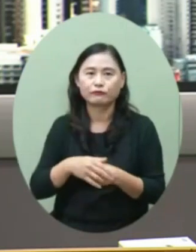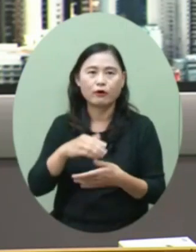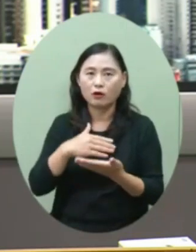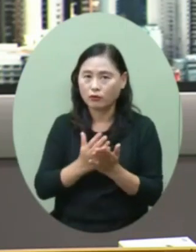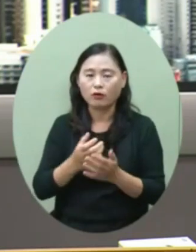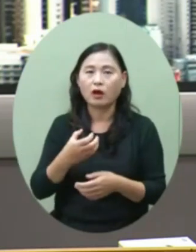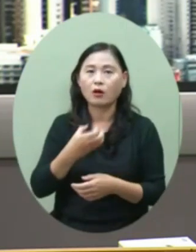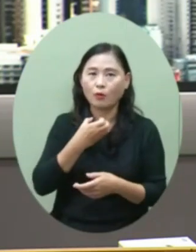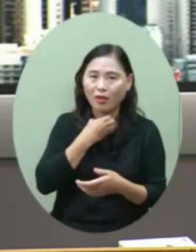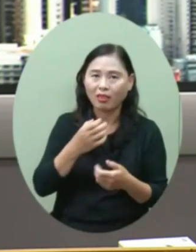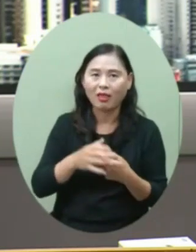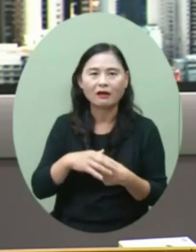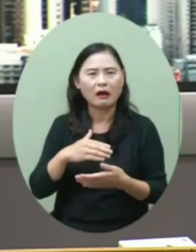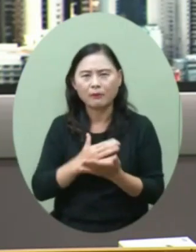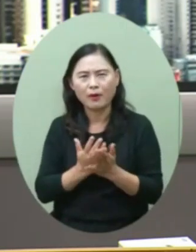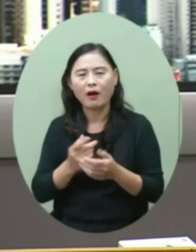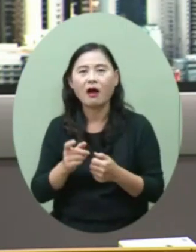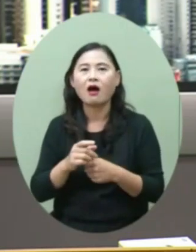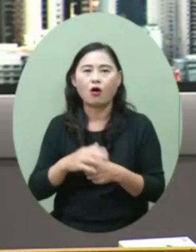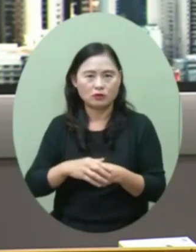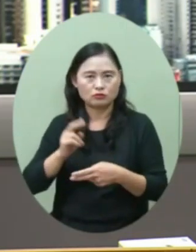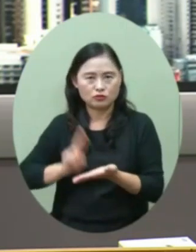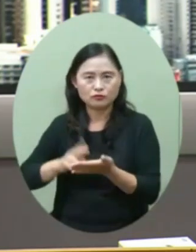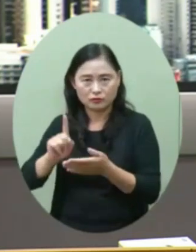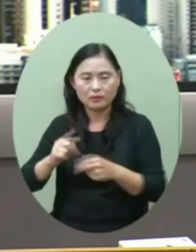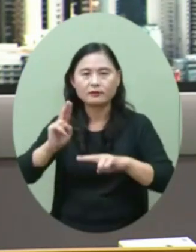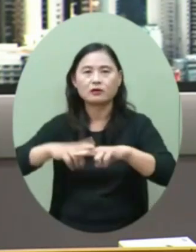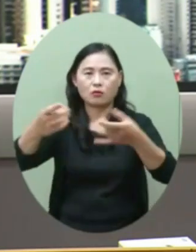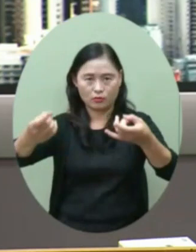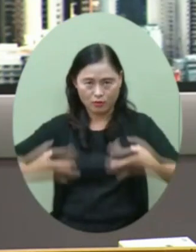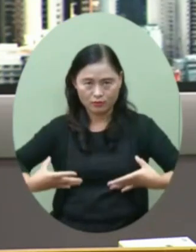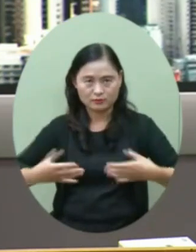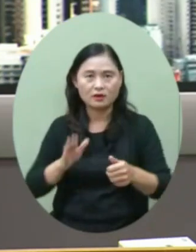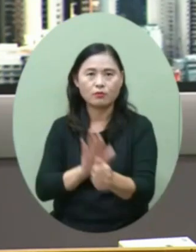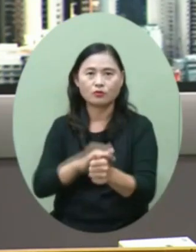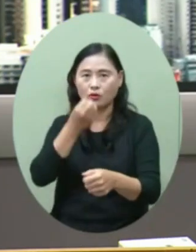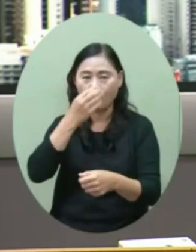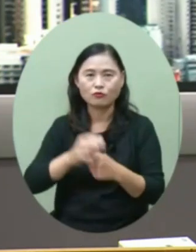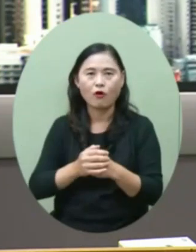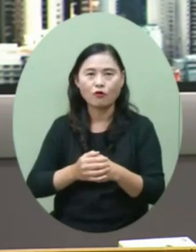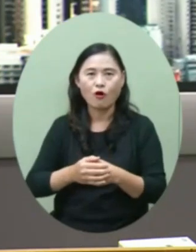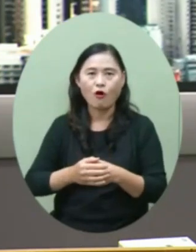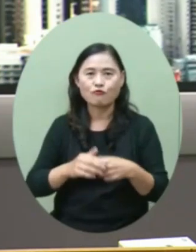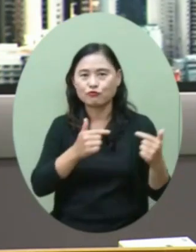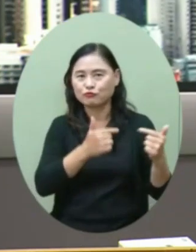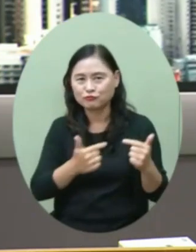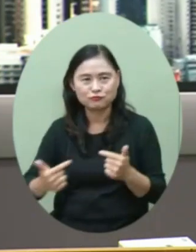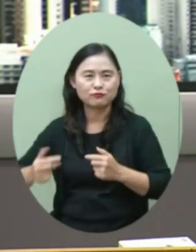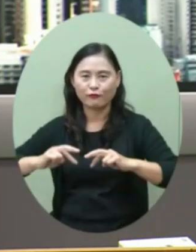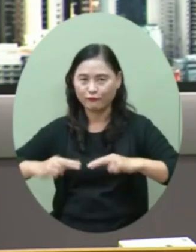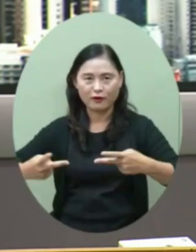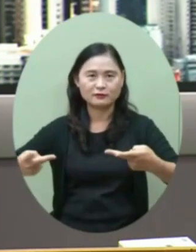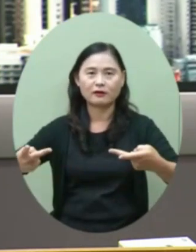Hong Kong as a government, we have faced immense challenges, but still we firmly believe that one